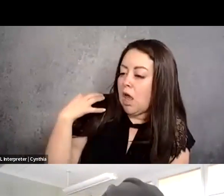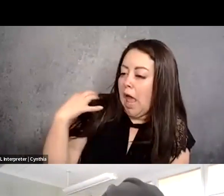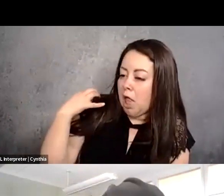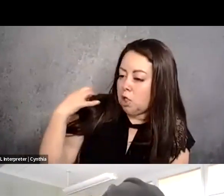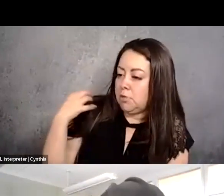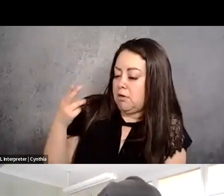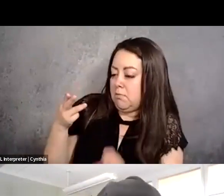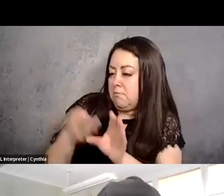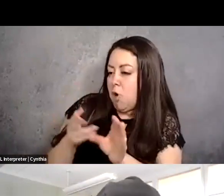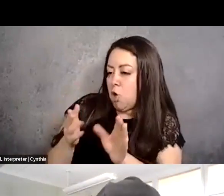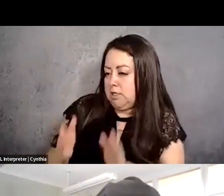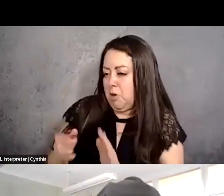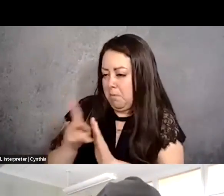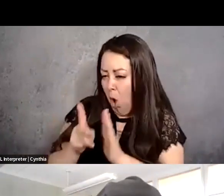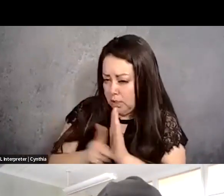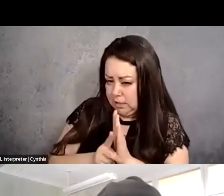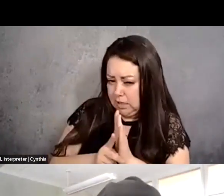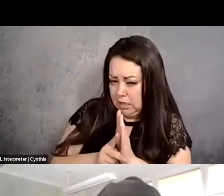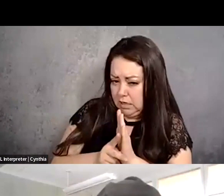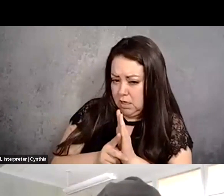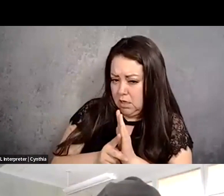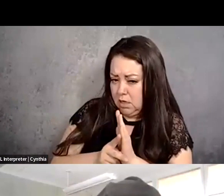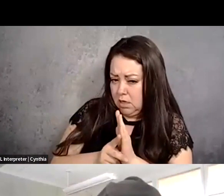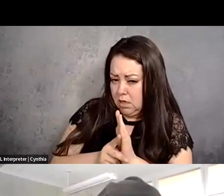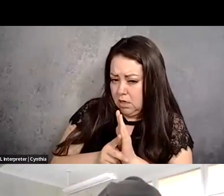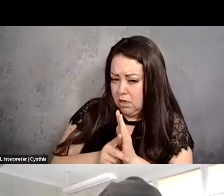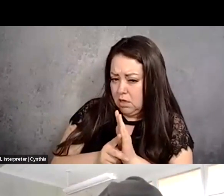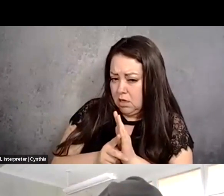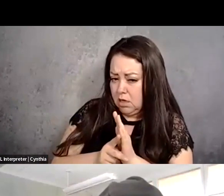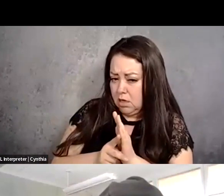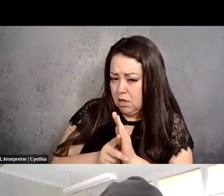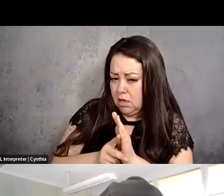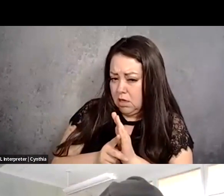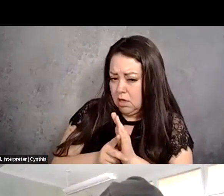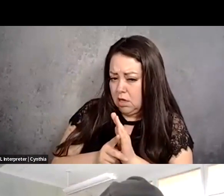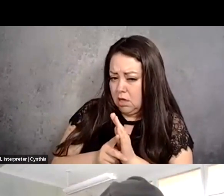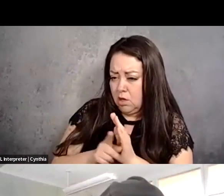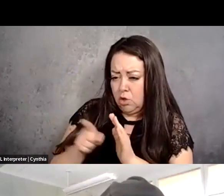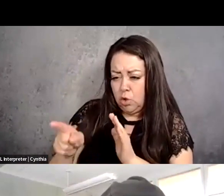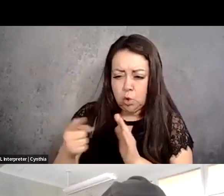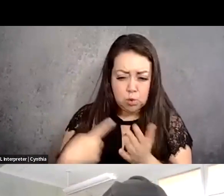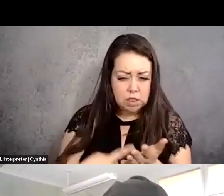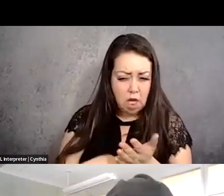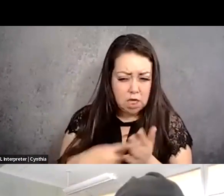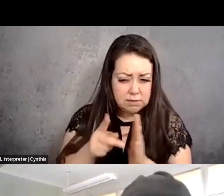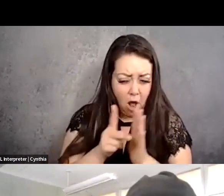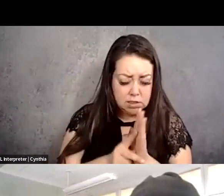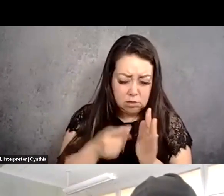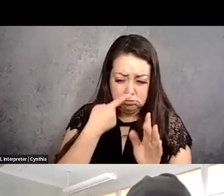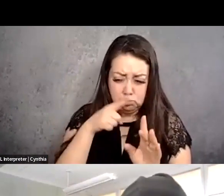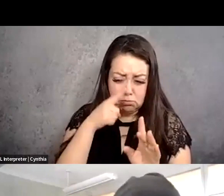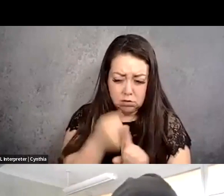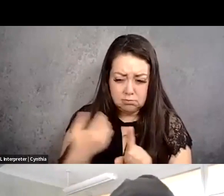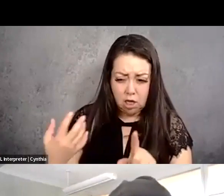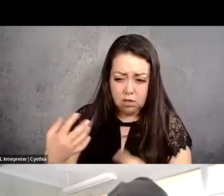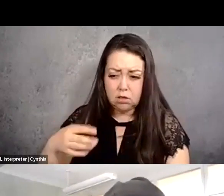participant policy? I think that was referenced, the participant policy was referenced in your remarks. Can you speak a little more about that?